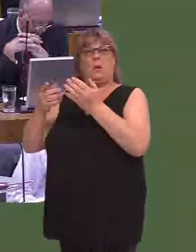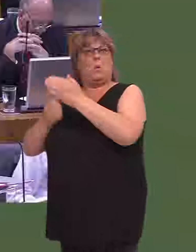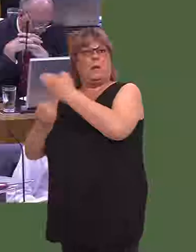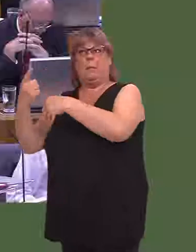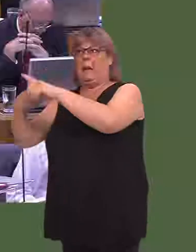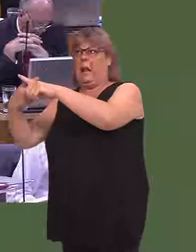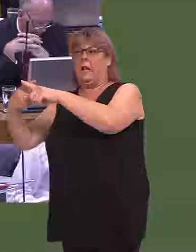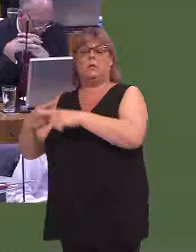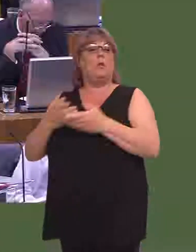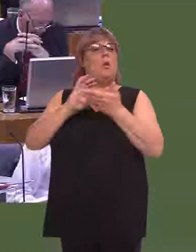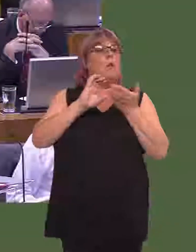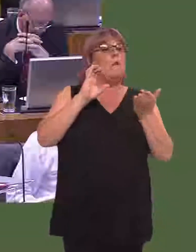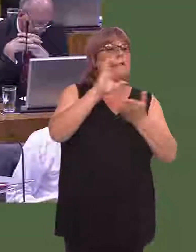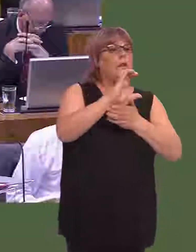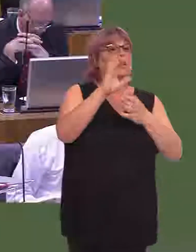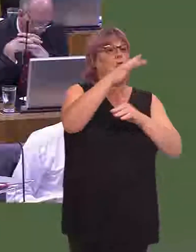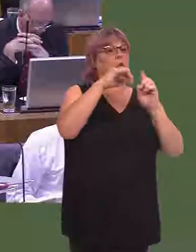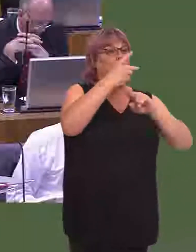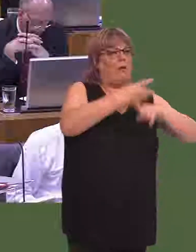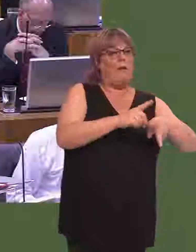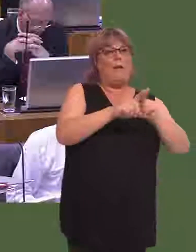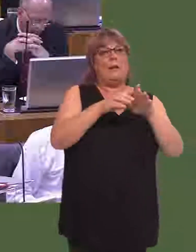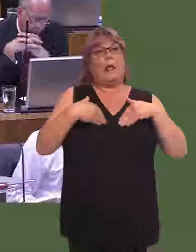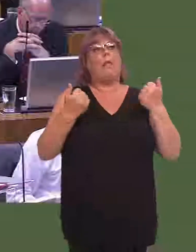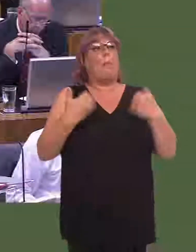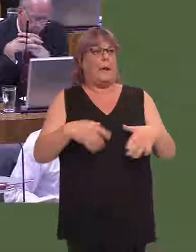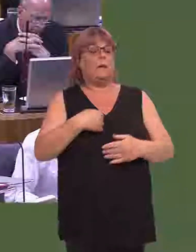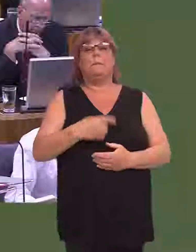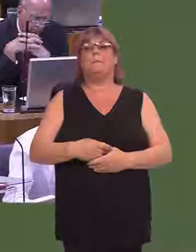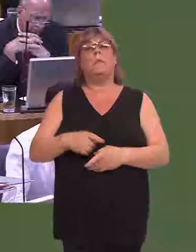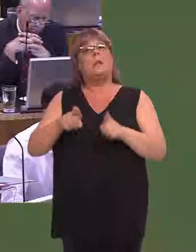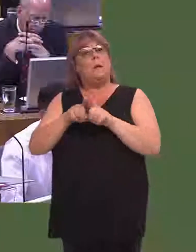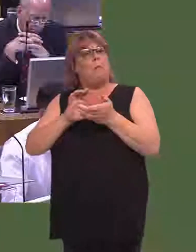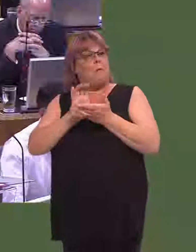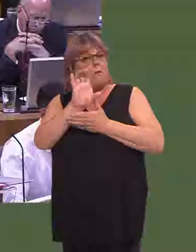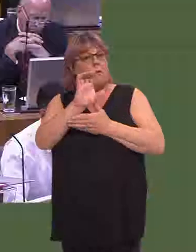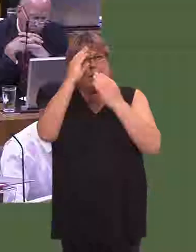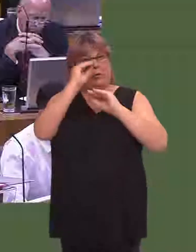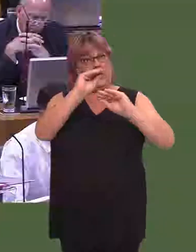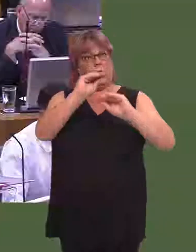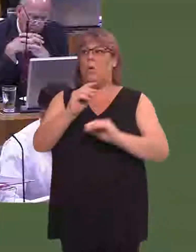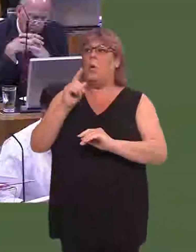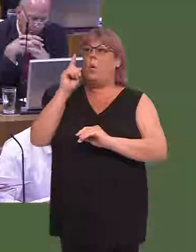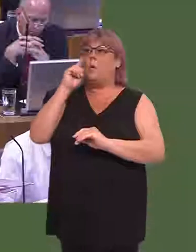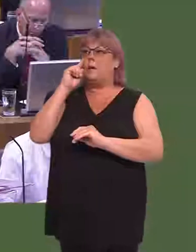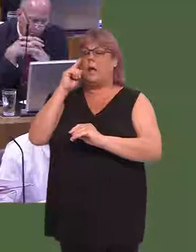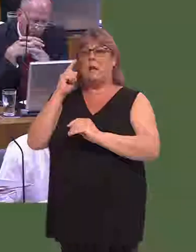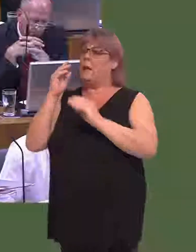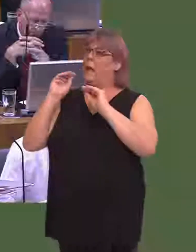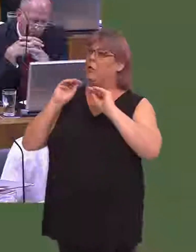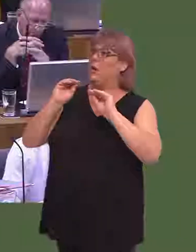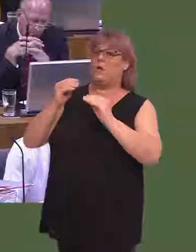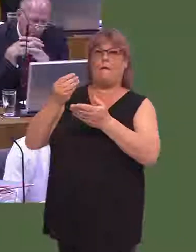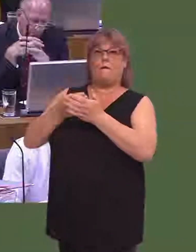government in England. We have put resources into social care and also into health. We've also, of course, put resources into education. We have seen the cut